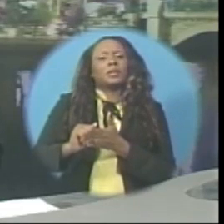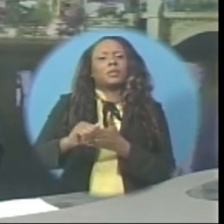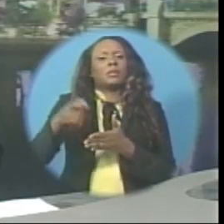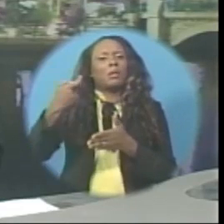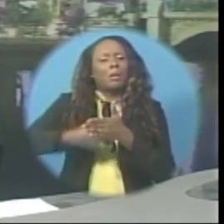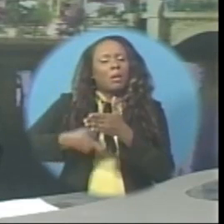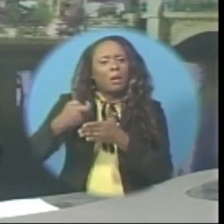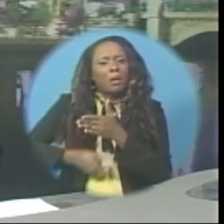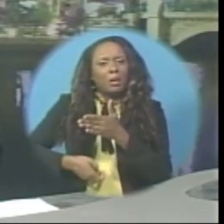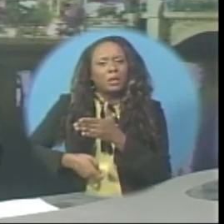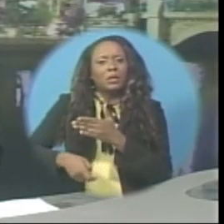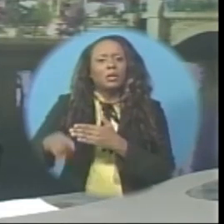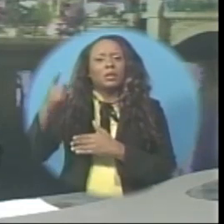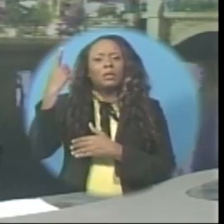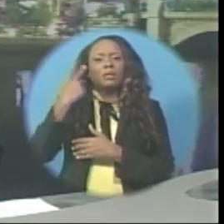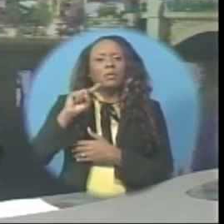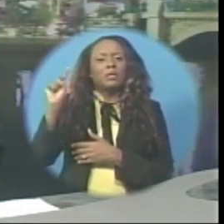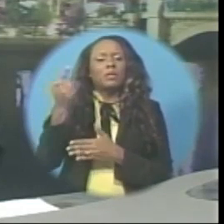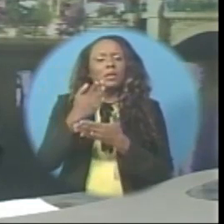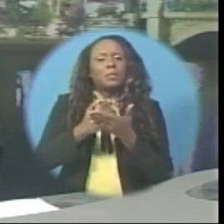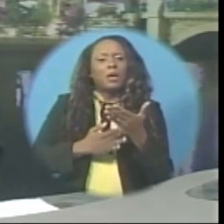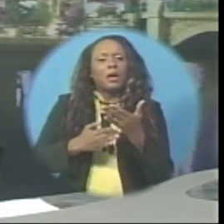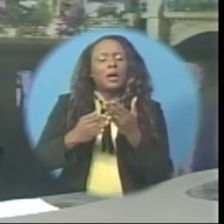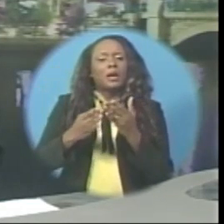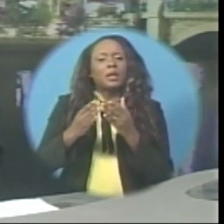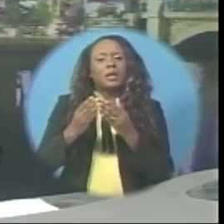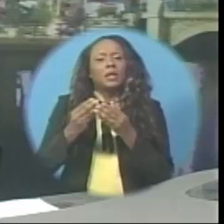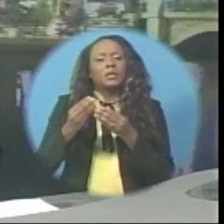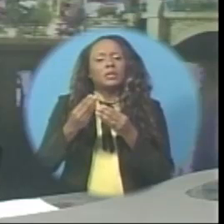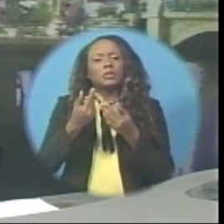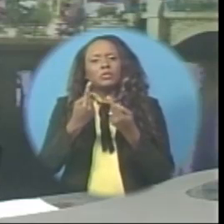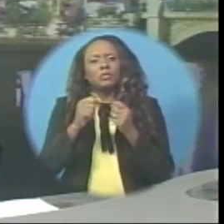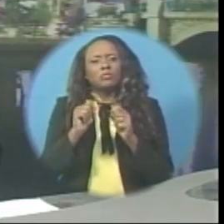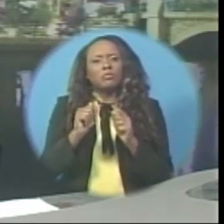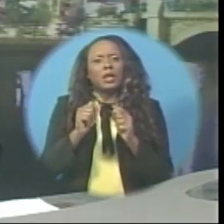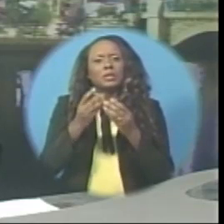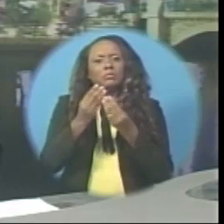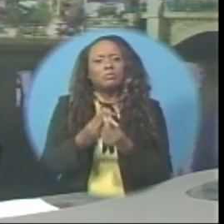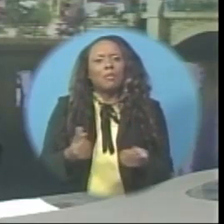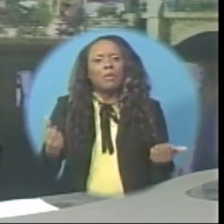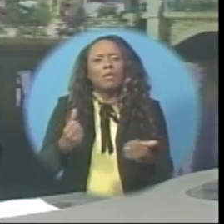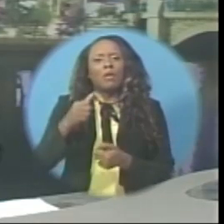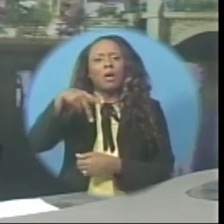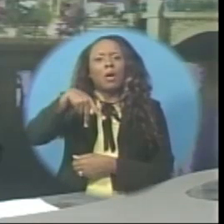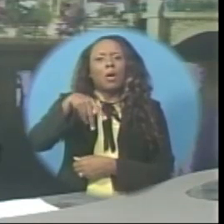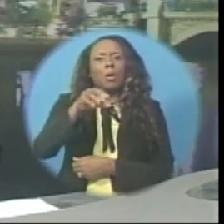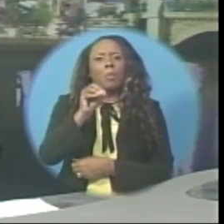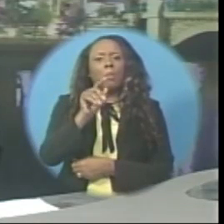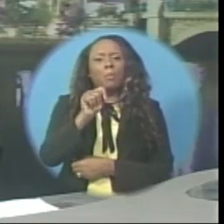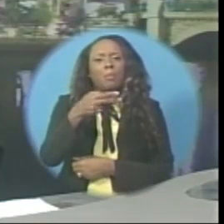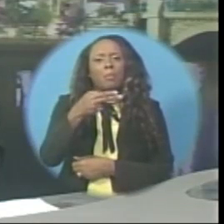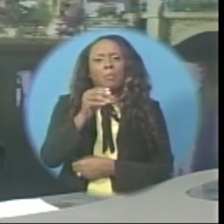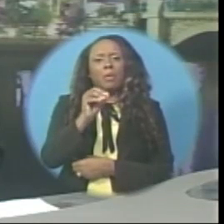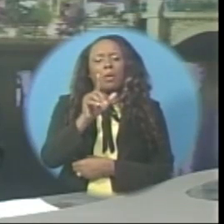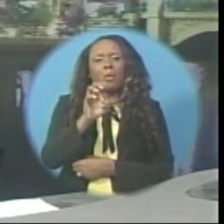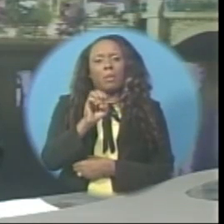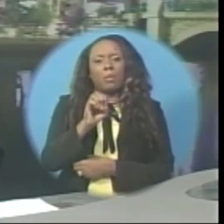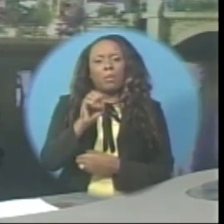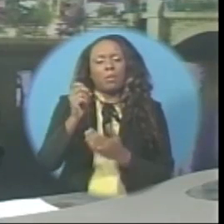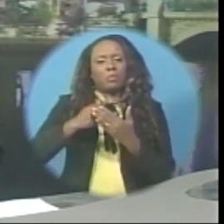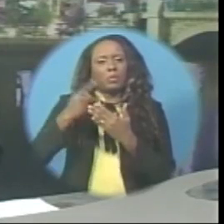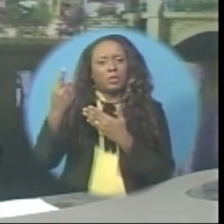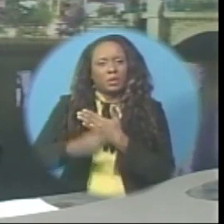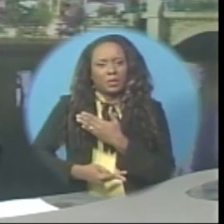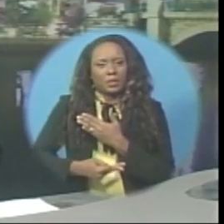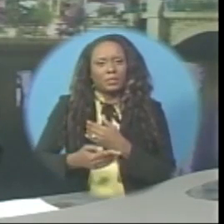Transport and Works Minister Michael Lashley estimates it will take for the first phase of the Pothole Fix program. He was speaking